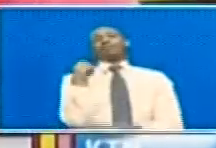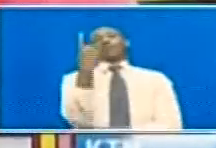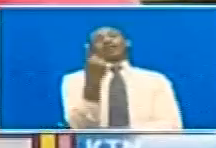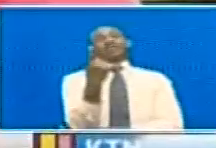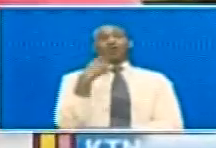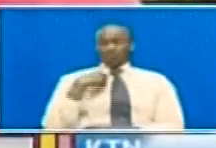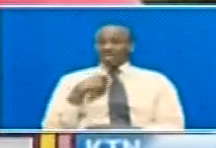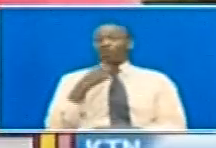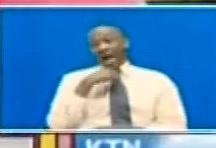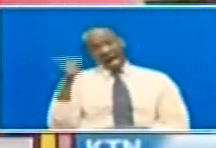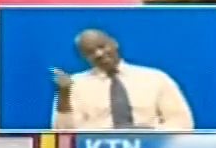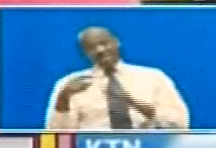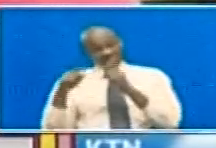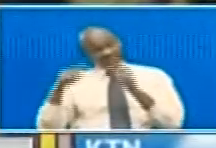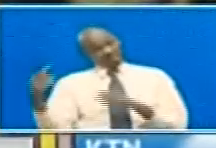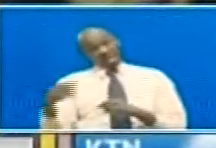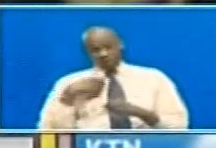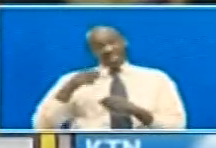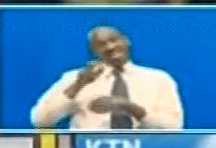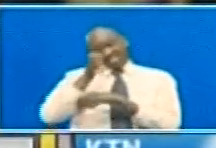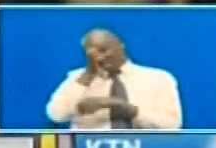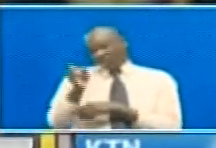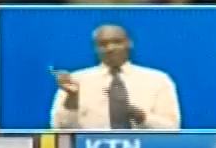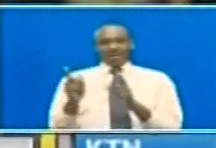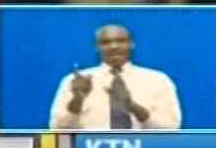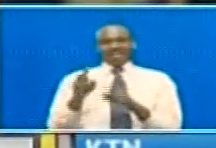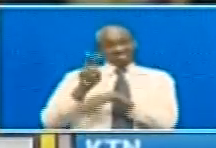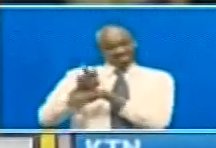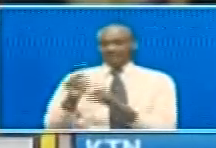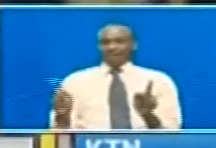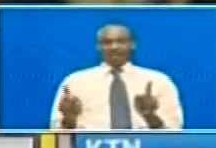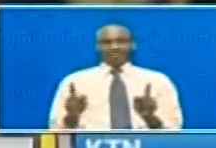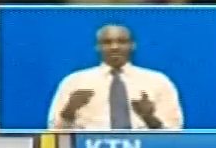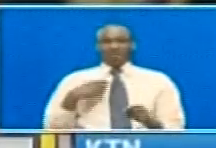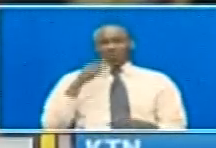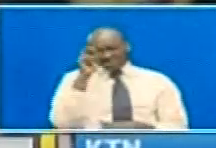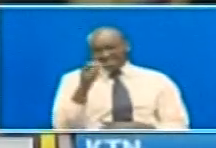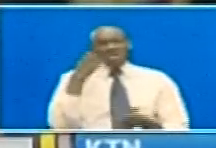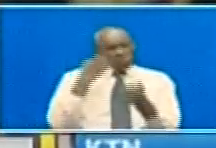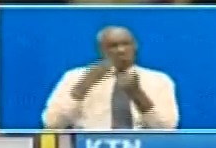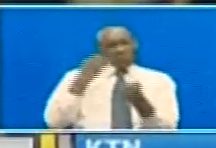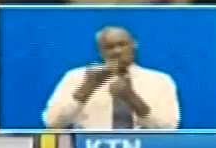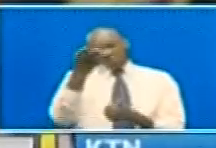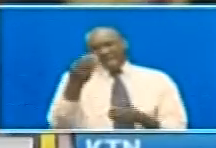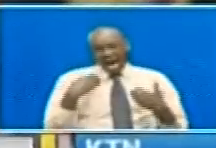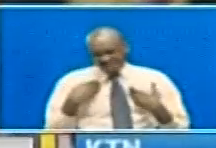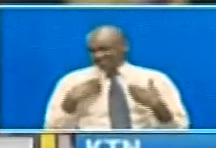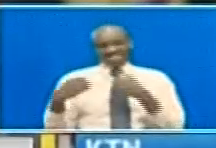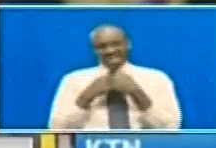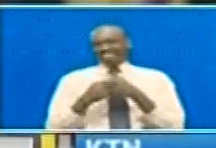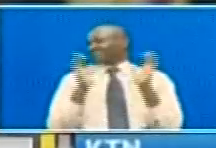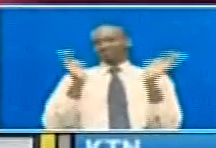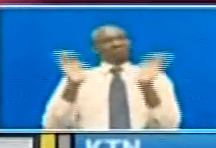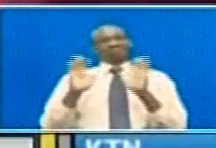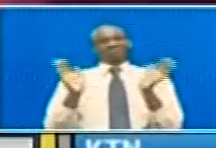we're not underrating any team that's coming from the championship. I don't see any hard thing that will not make us to win, to be the African